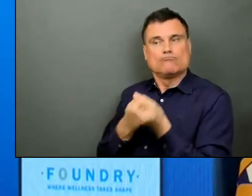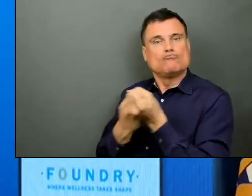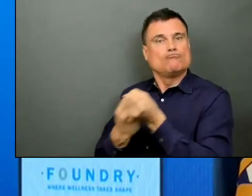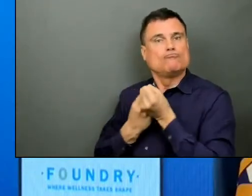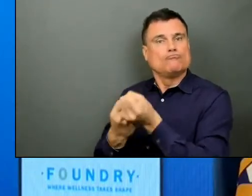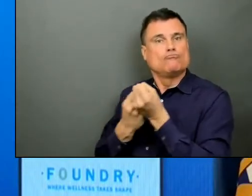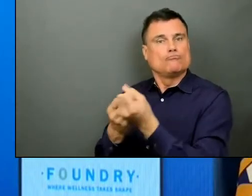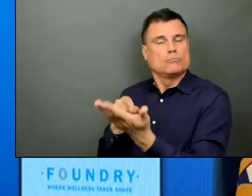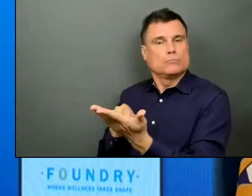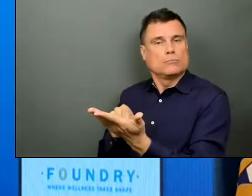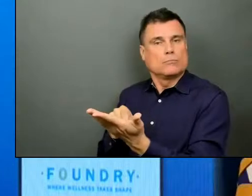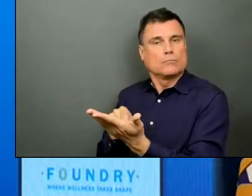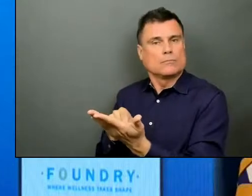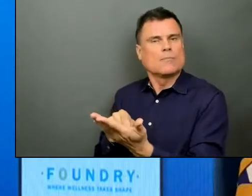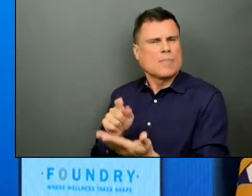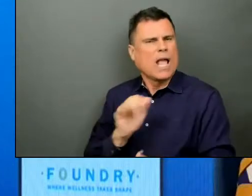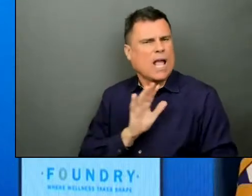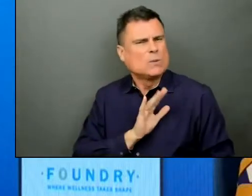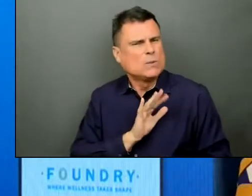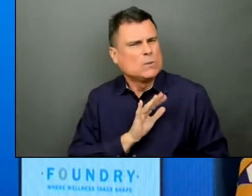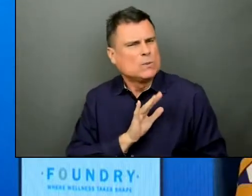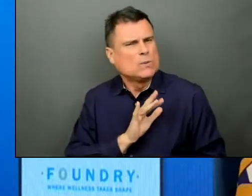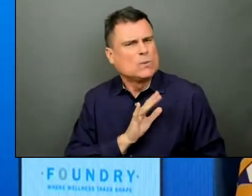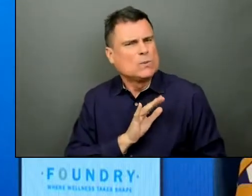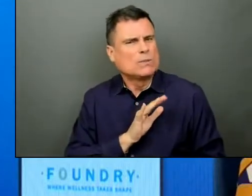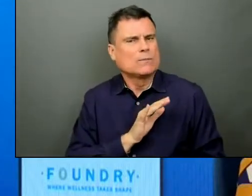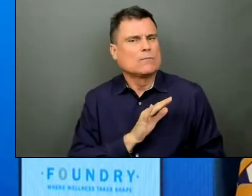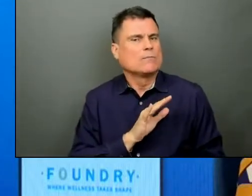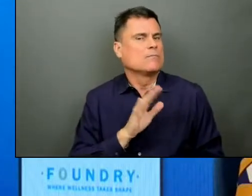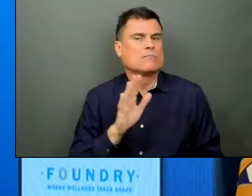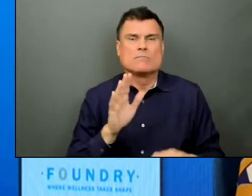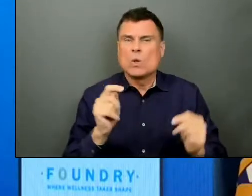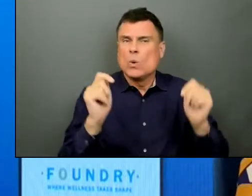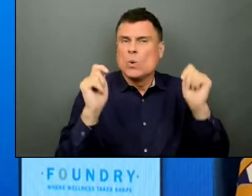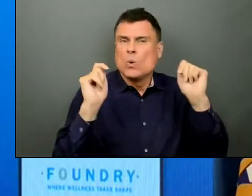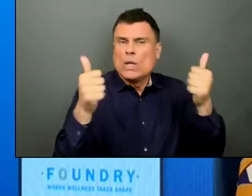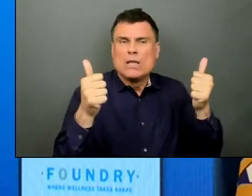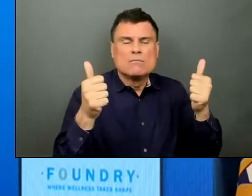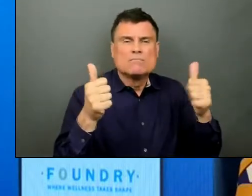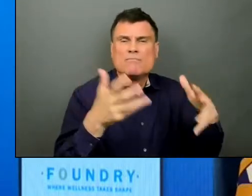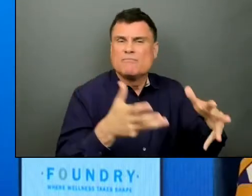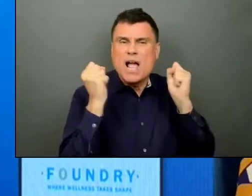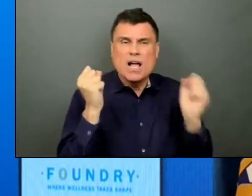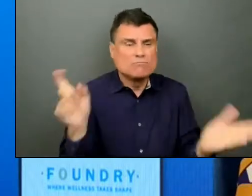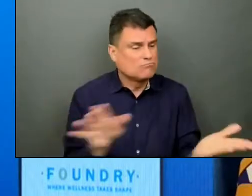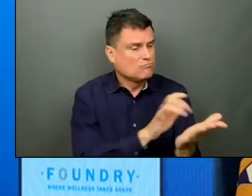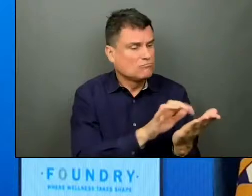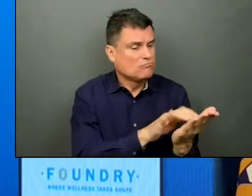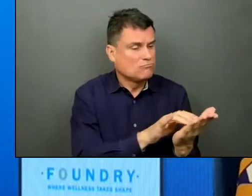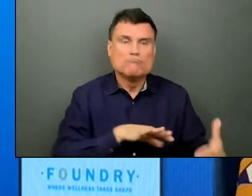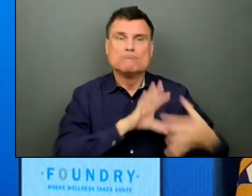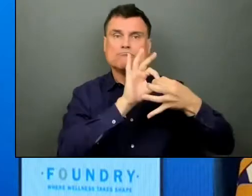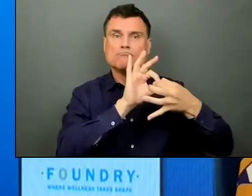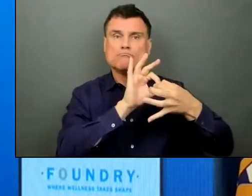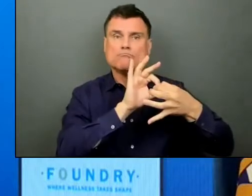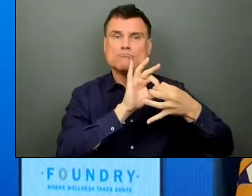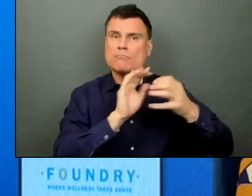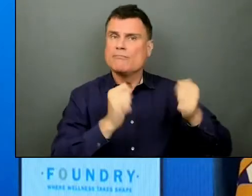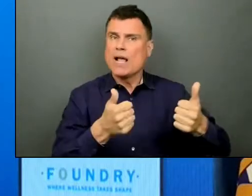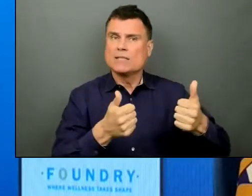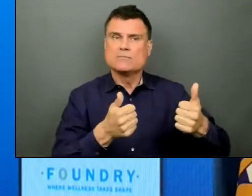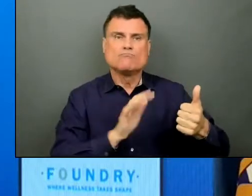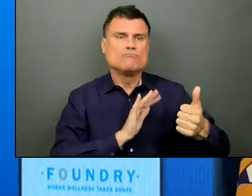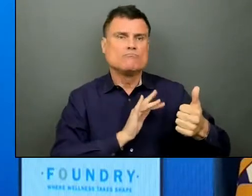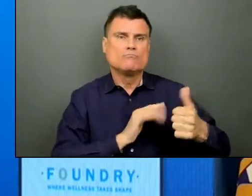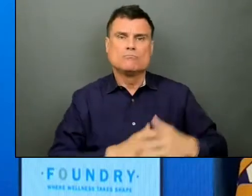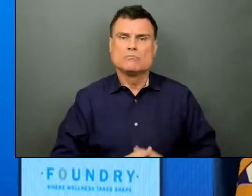center. And it was really quick and really easy to navigate. So I look forward to hearing the stories this morning of the many